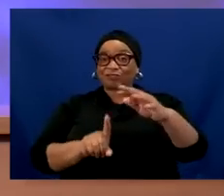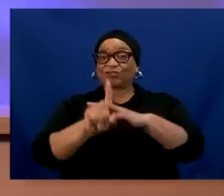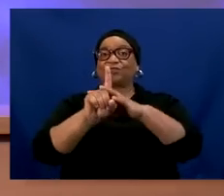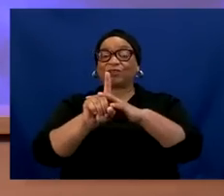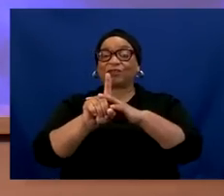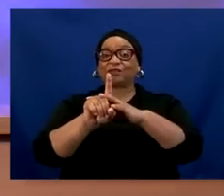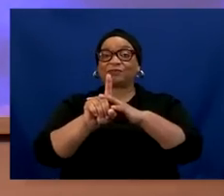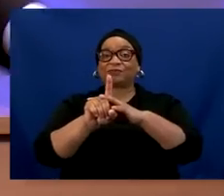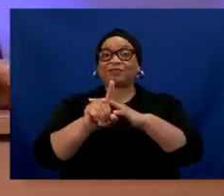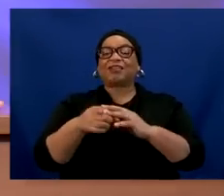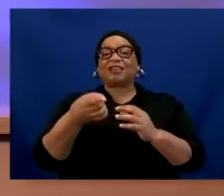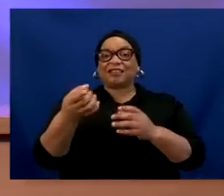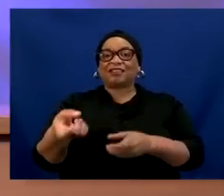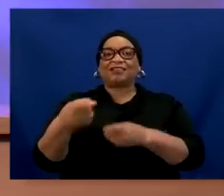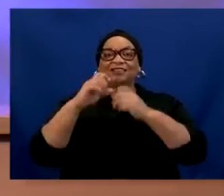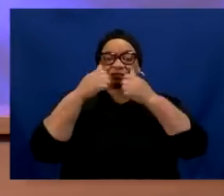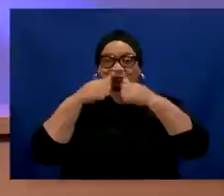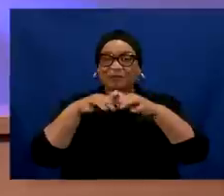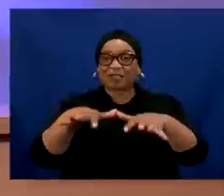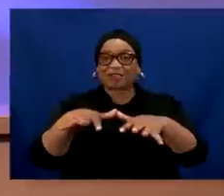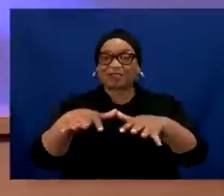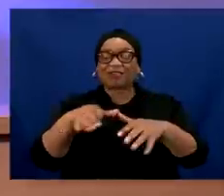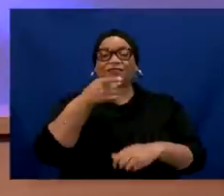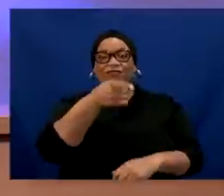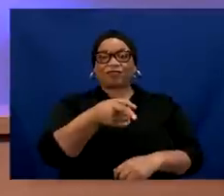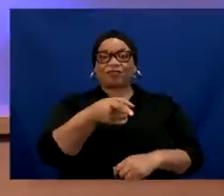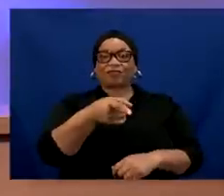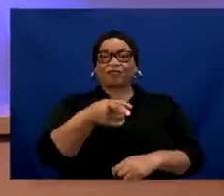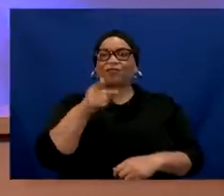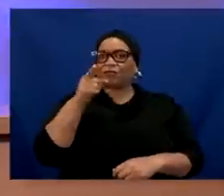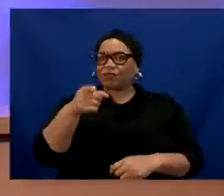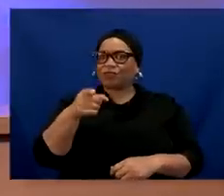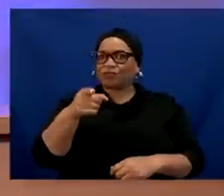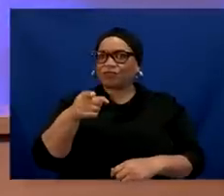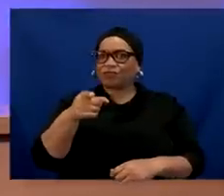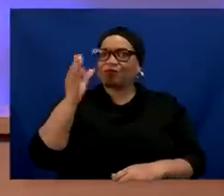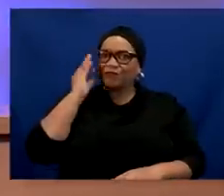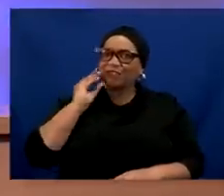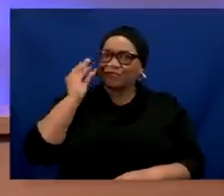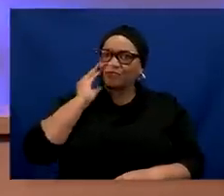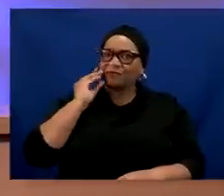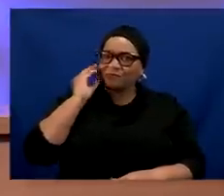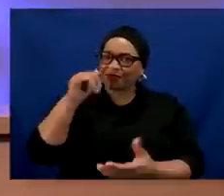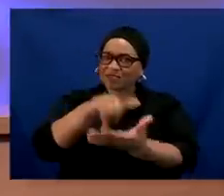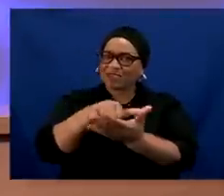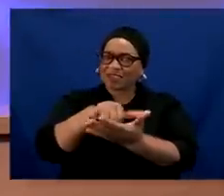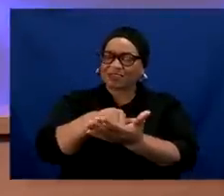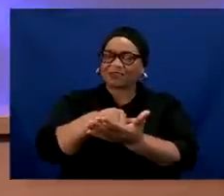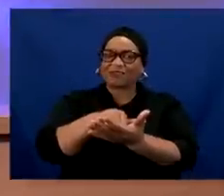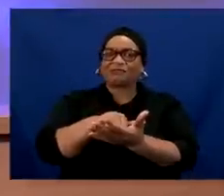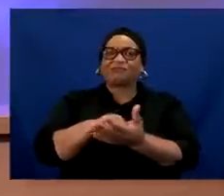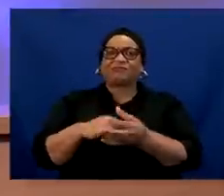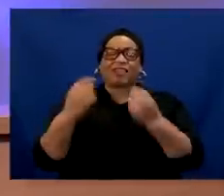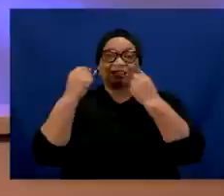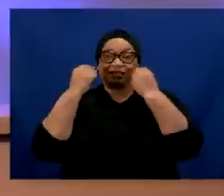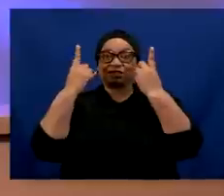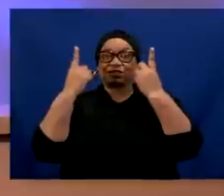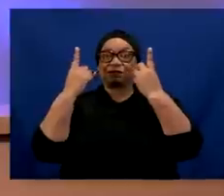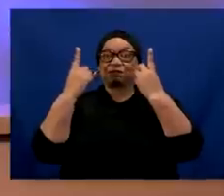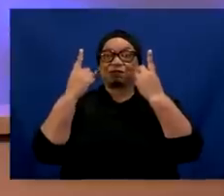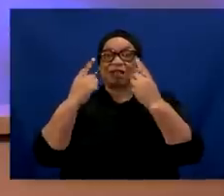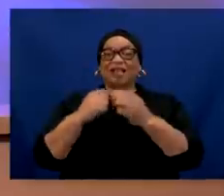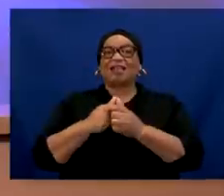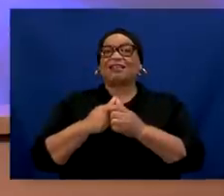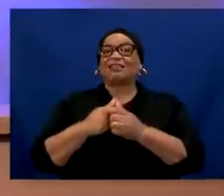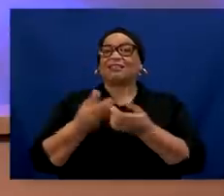this one's for you. I don't know if you've ever had one of them surprise hookups from God. I need to find somebody in this church who can testify. There